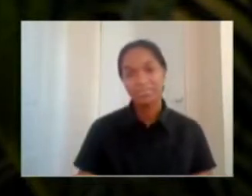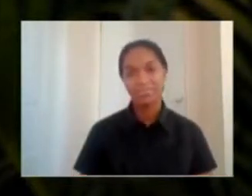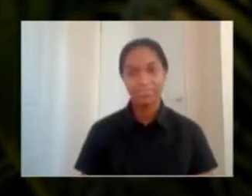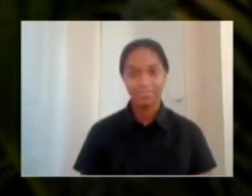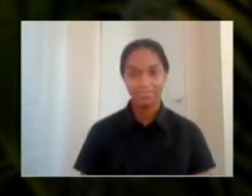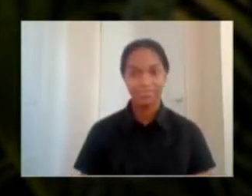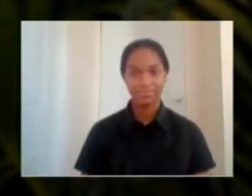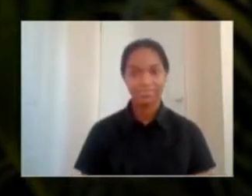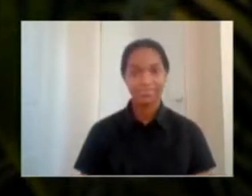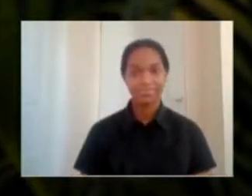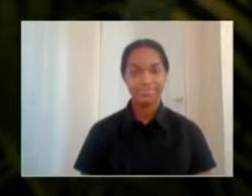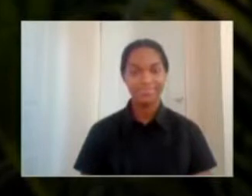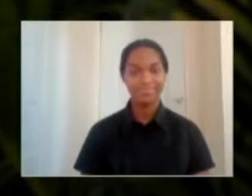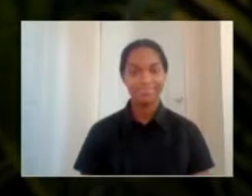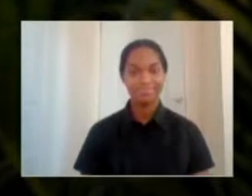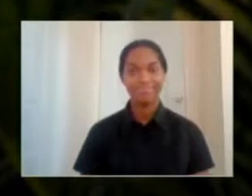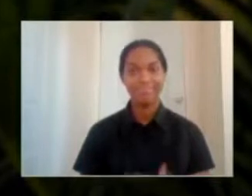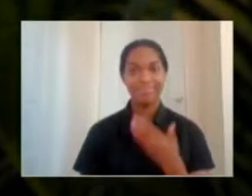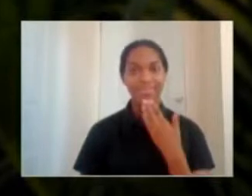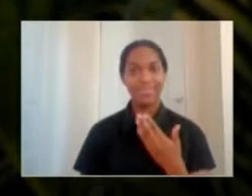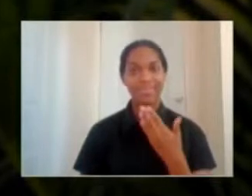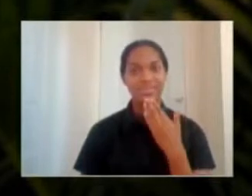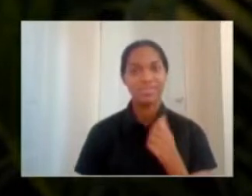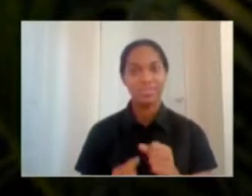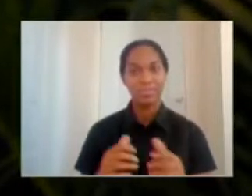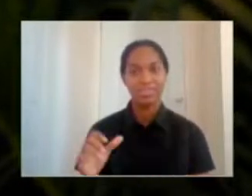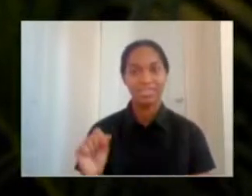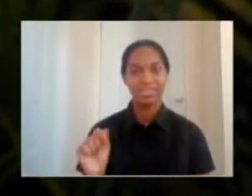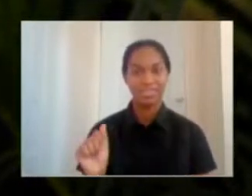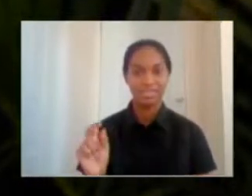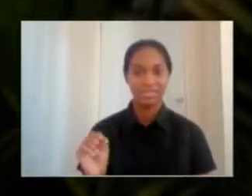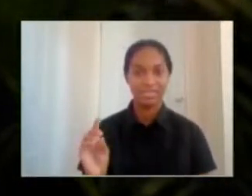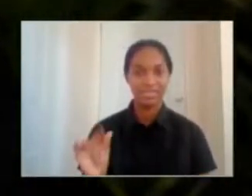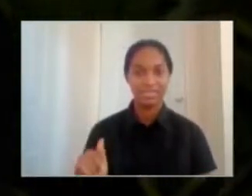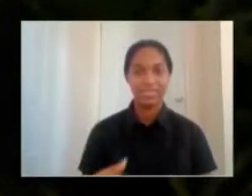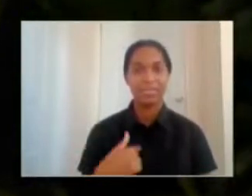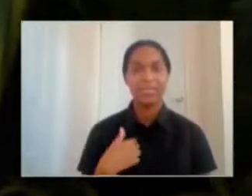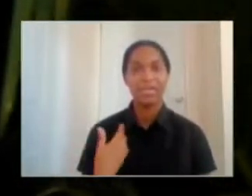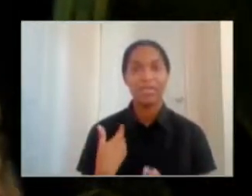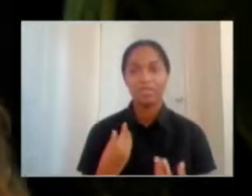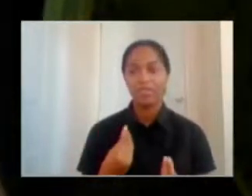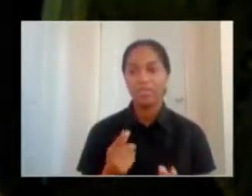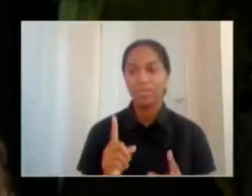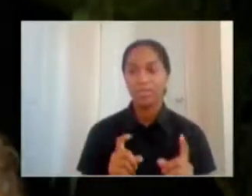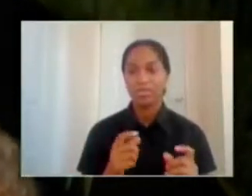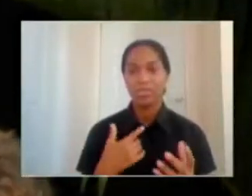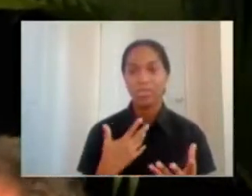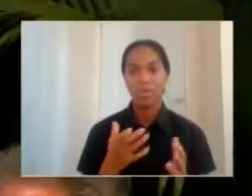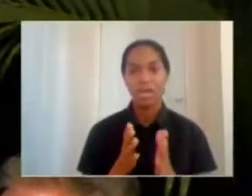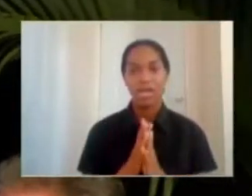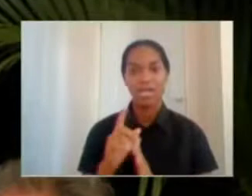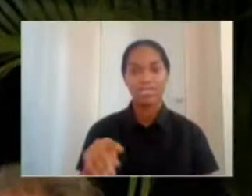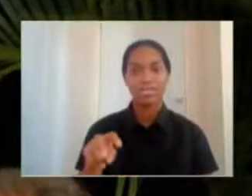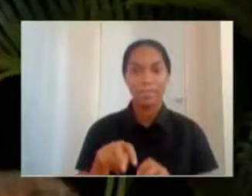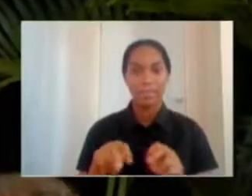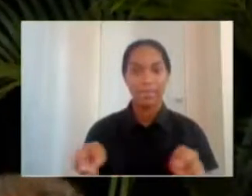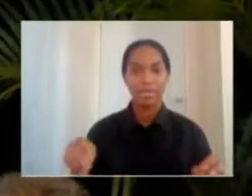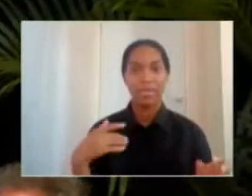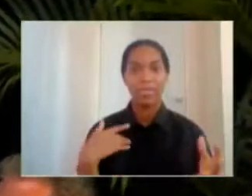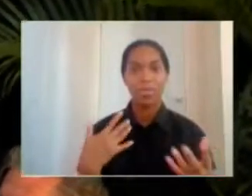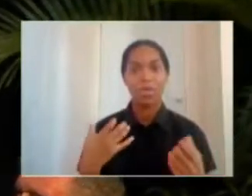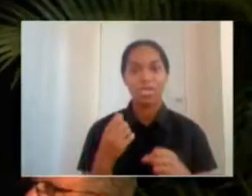Thank you. Thank you so much, Sandy. So I have a few questions that I'd like to ask the panel, and I'd love to get